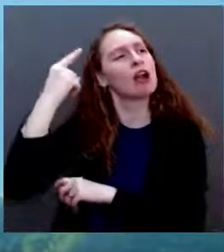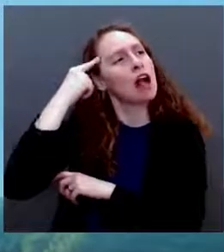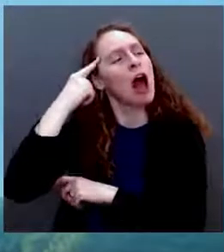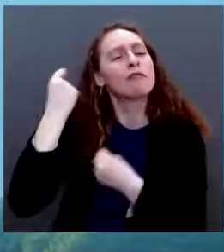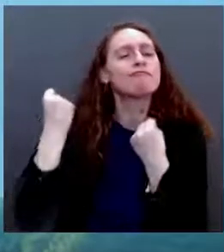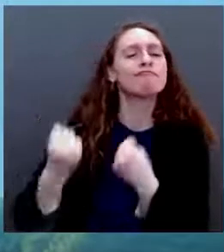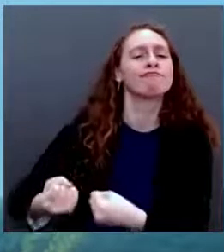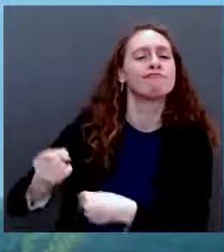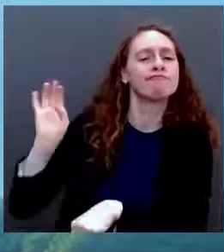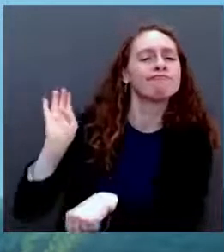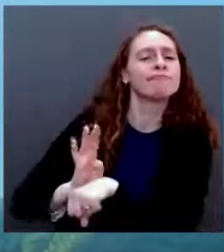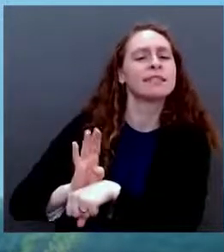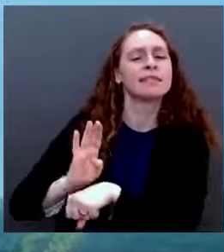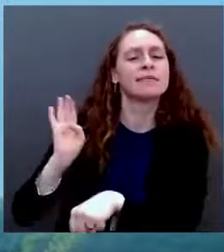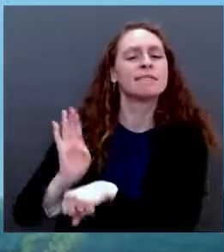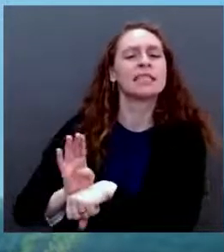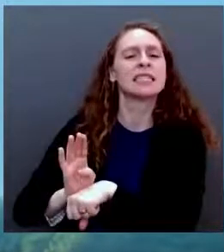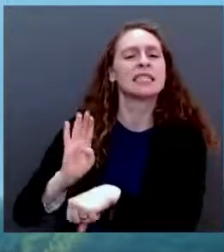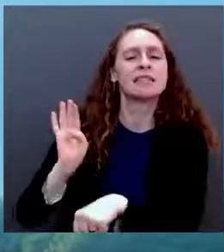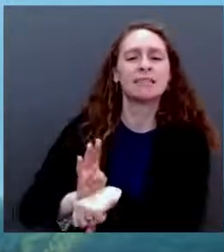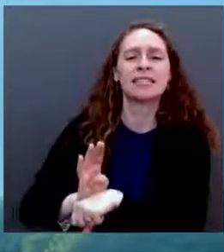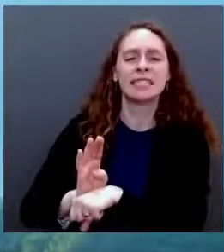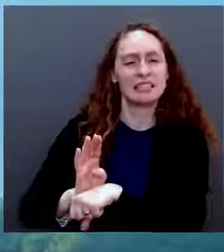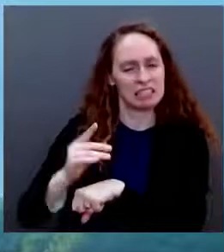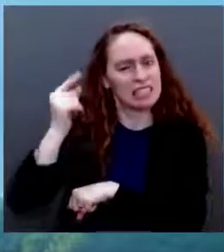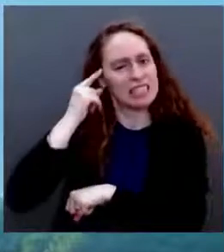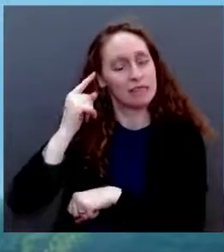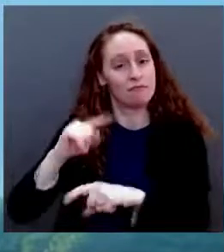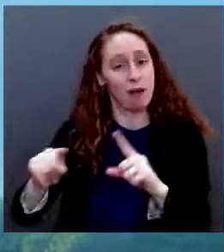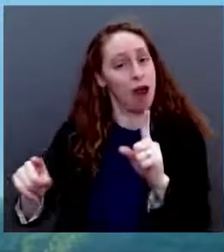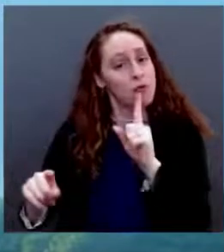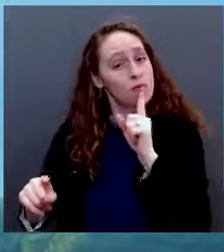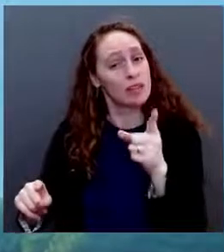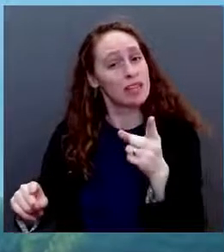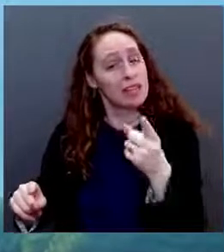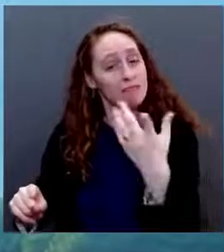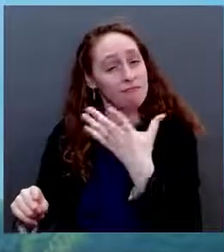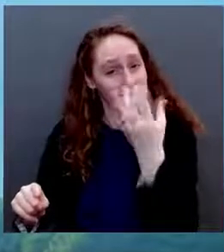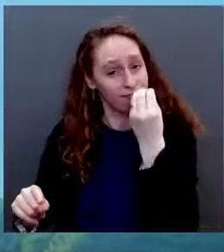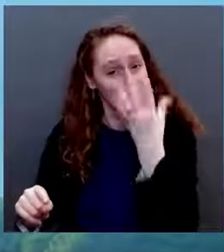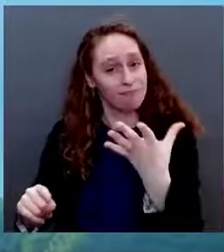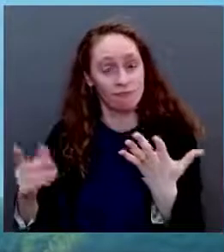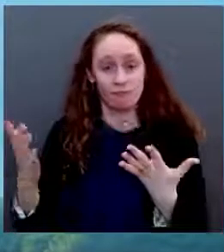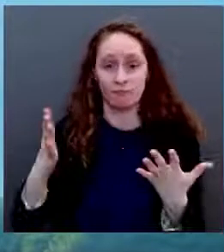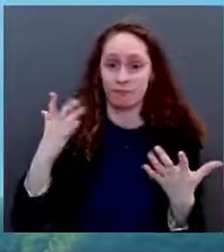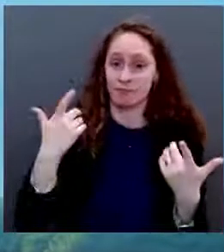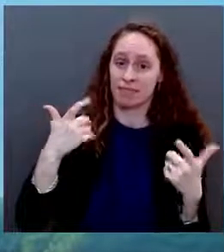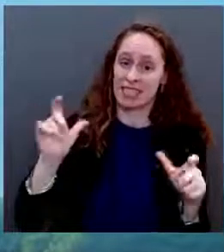help. So anyway, sorry, I don't want to get too personal here. We're